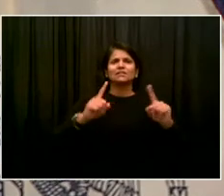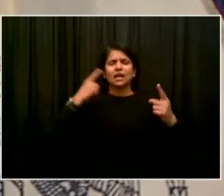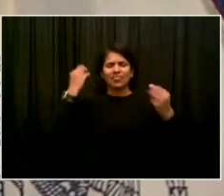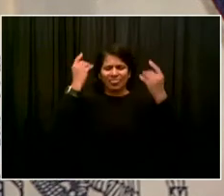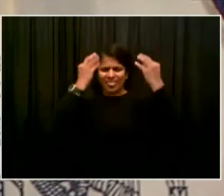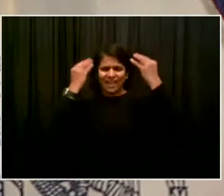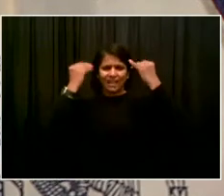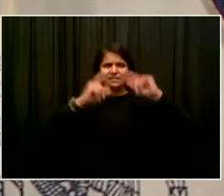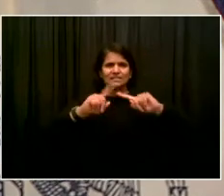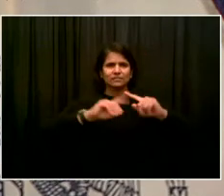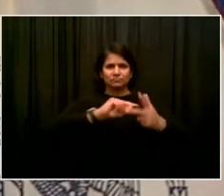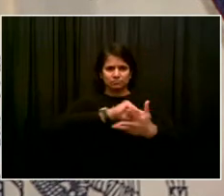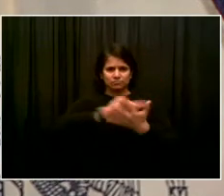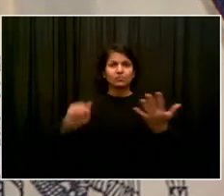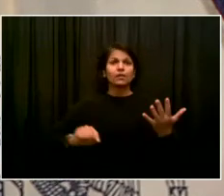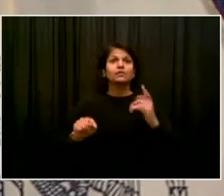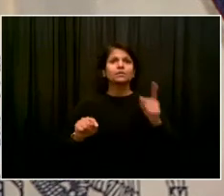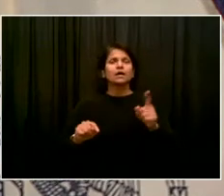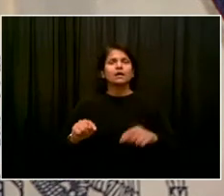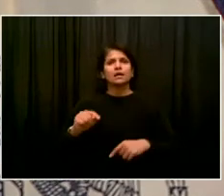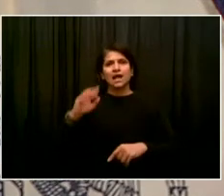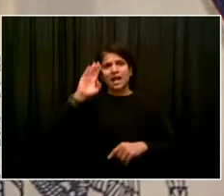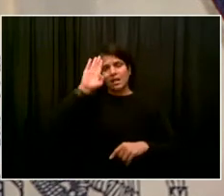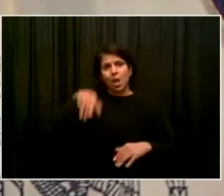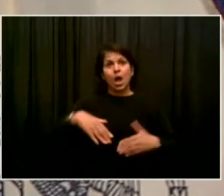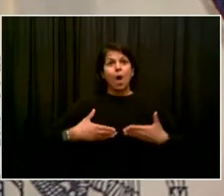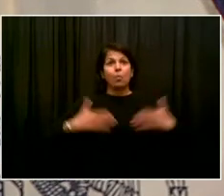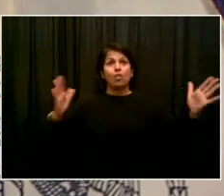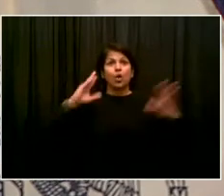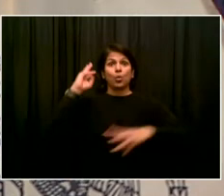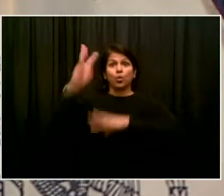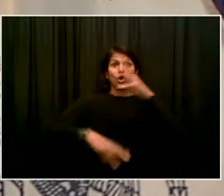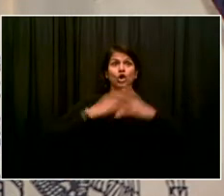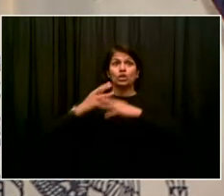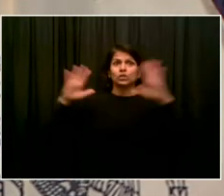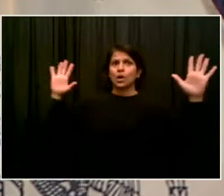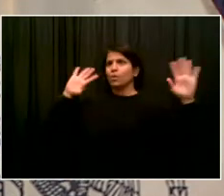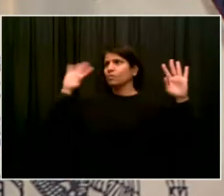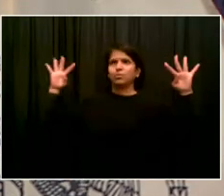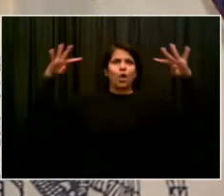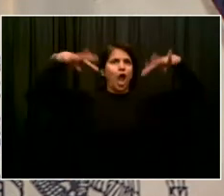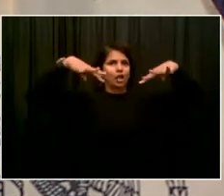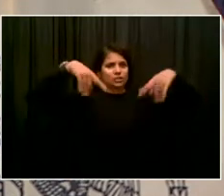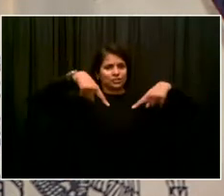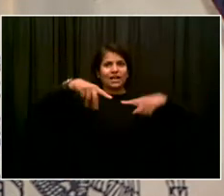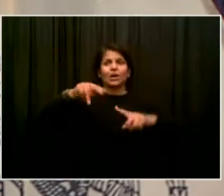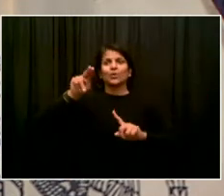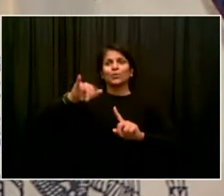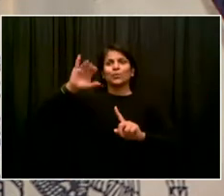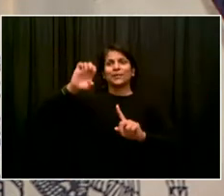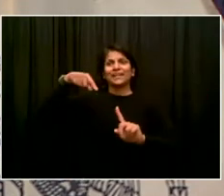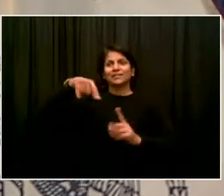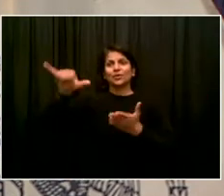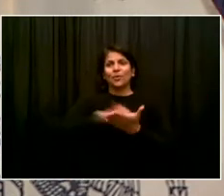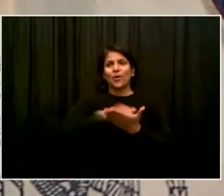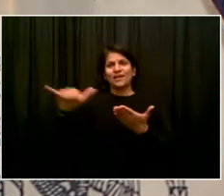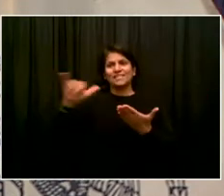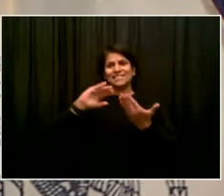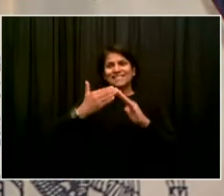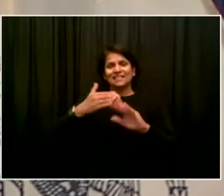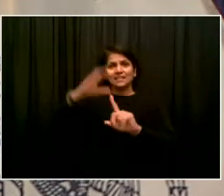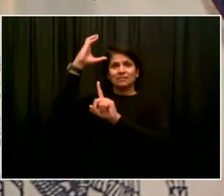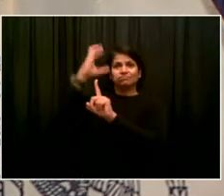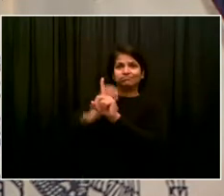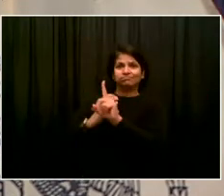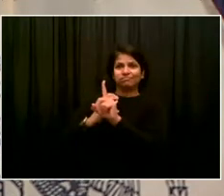are on and that is so important to this city. That symbolizes us. We want to do it the very best way, and this is the right